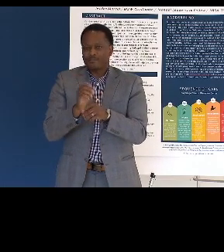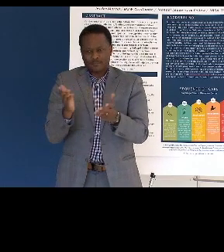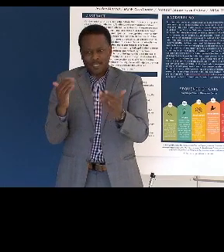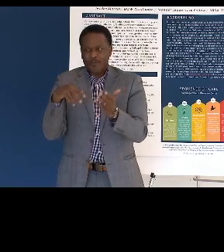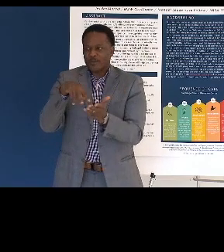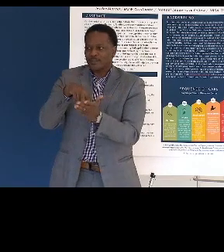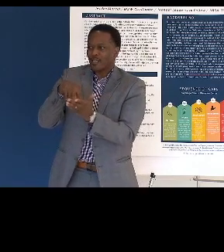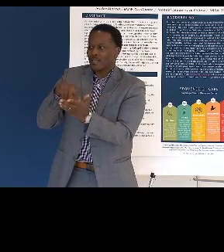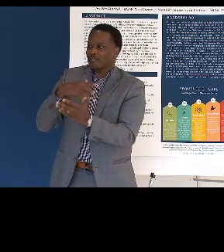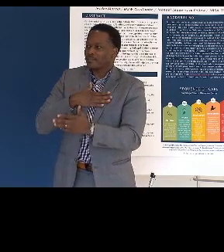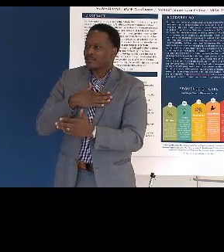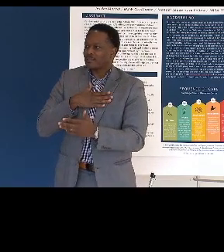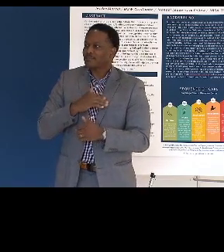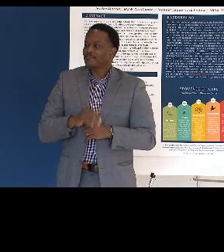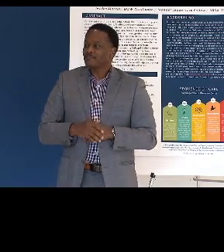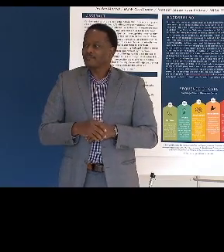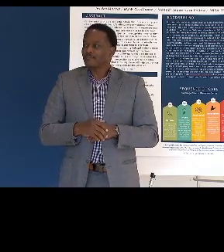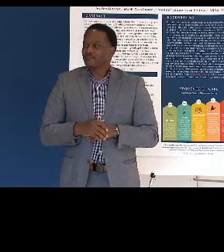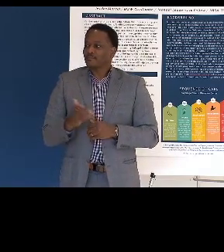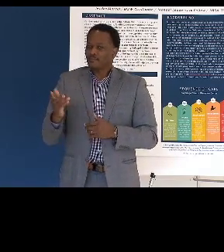stand.